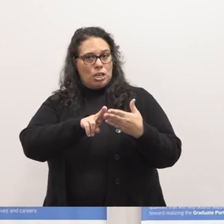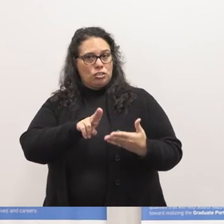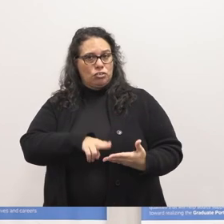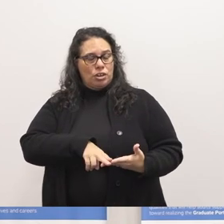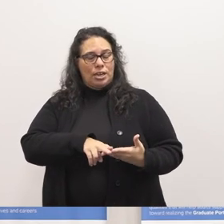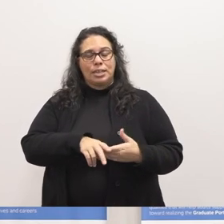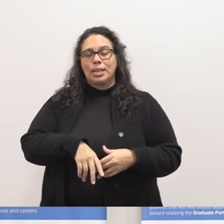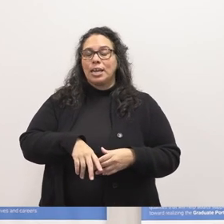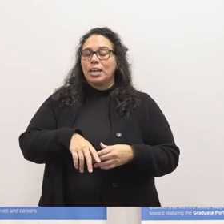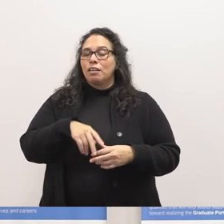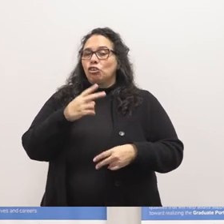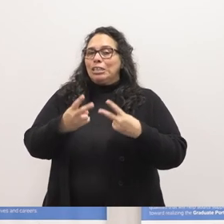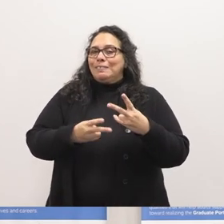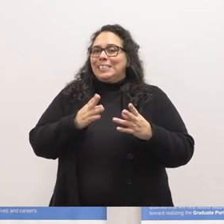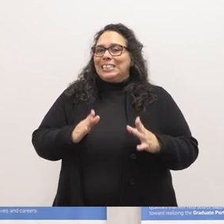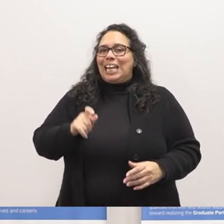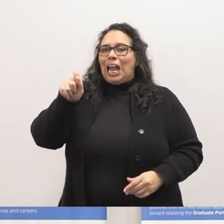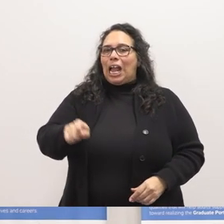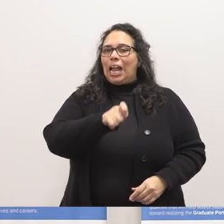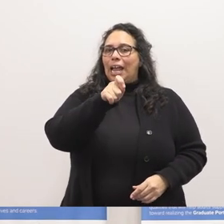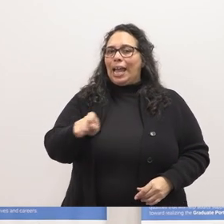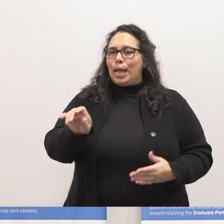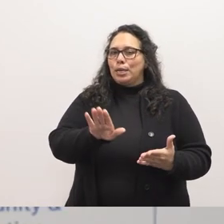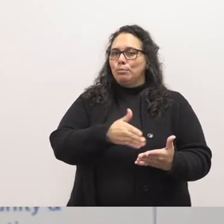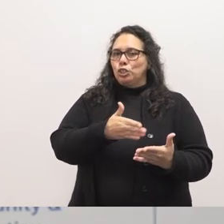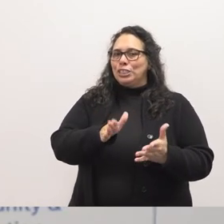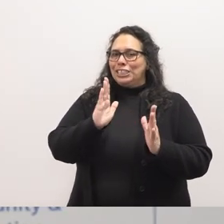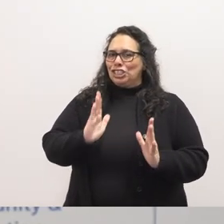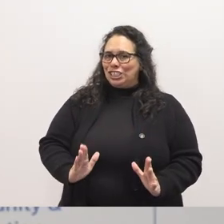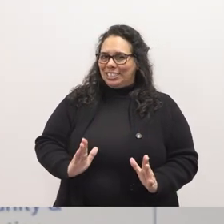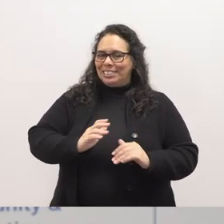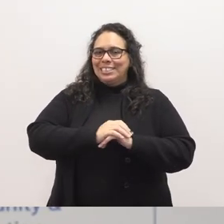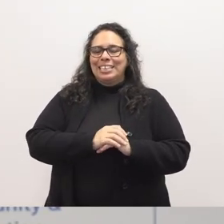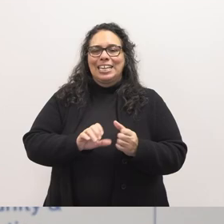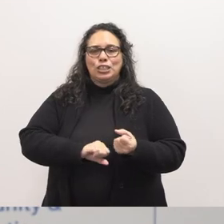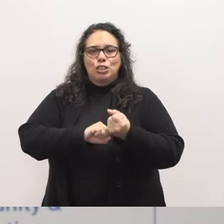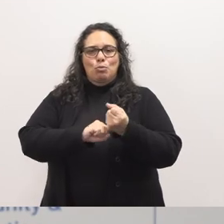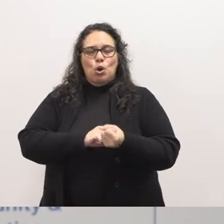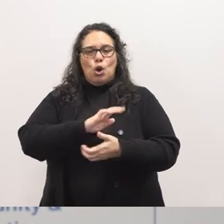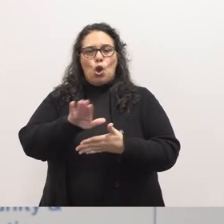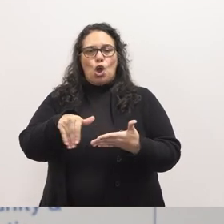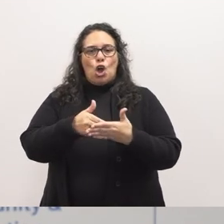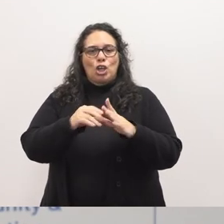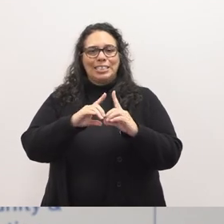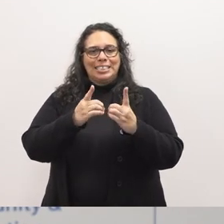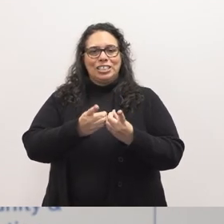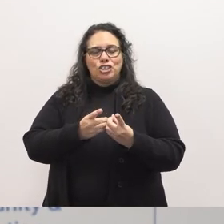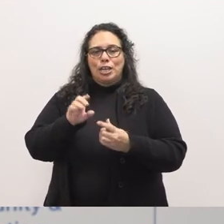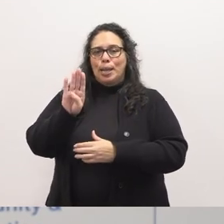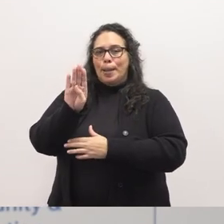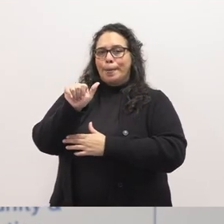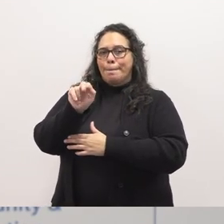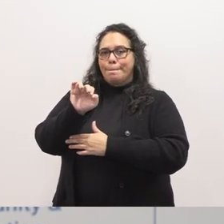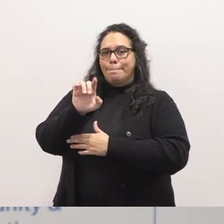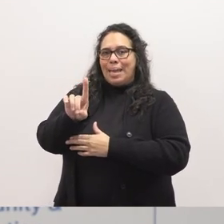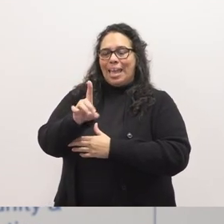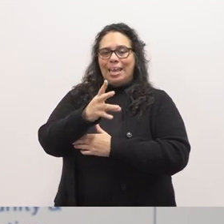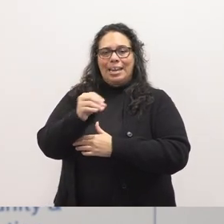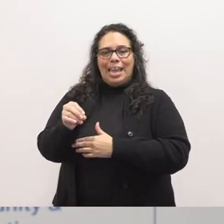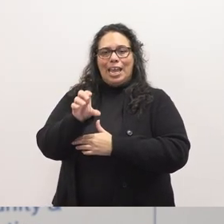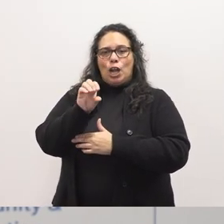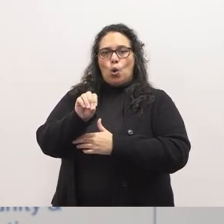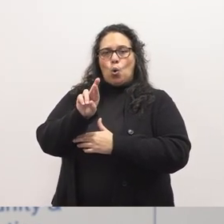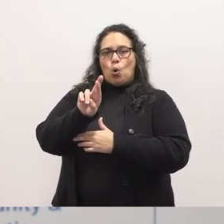conductors and musicians in support of the All District Band and Orchestra concert, which will be held on